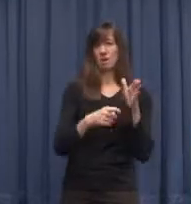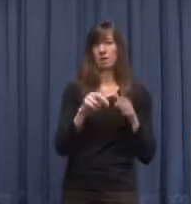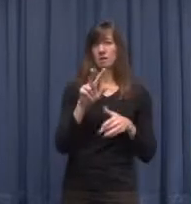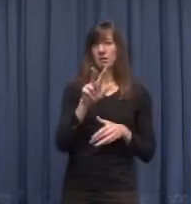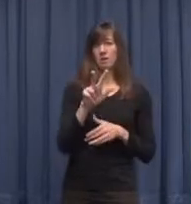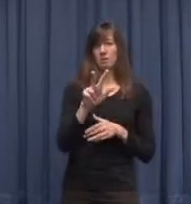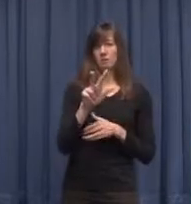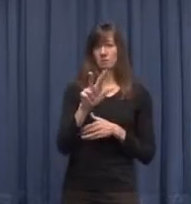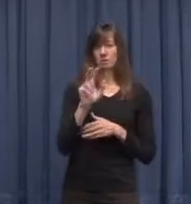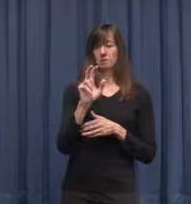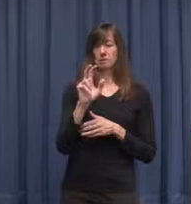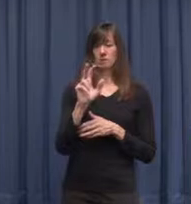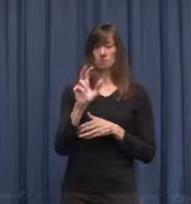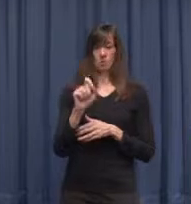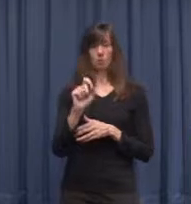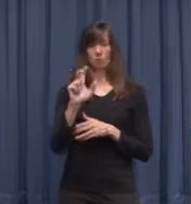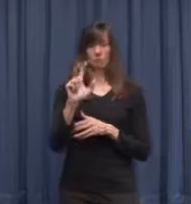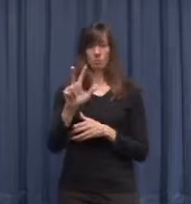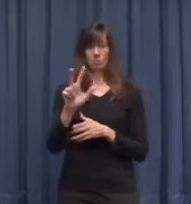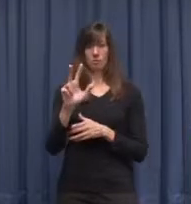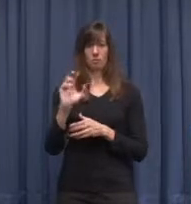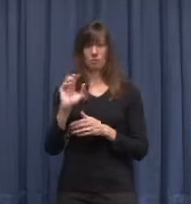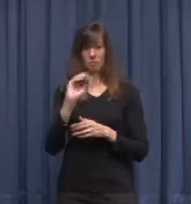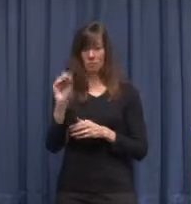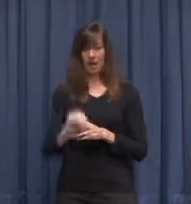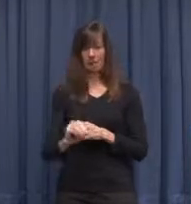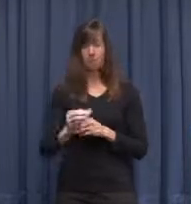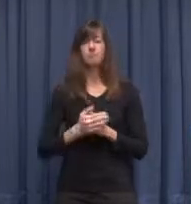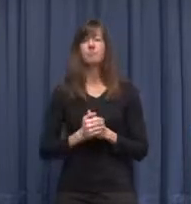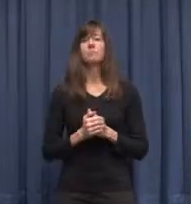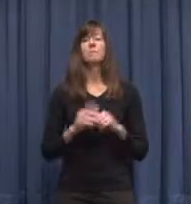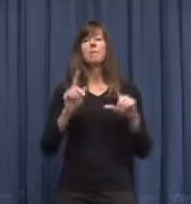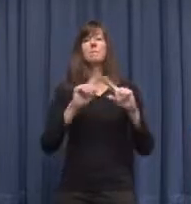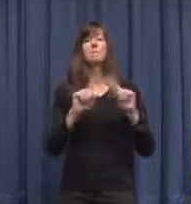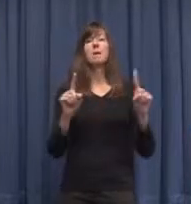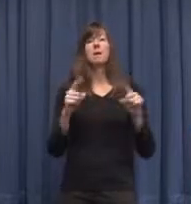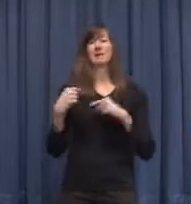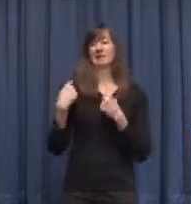3.03%. More concerning, though, is that in the last 24 hours,